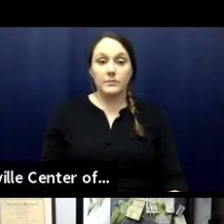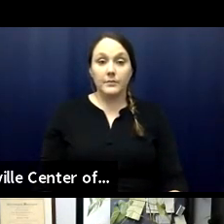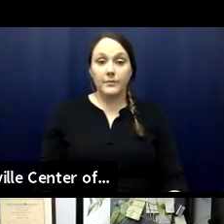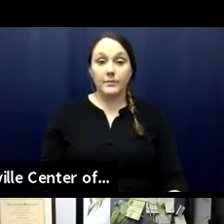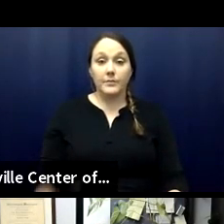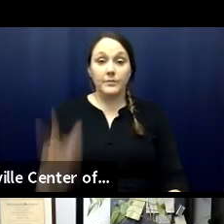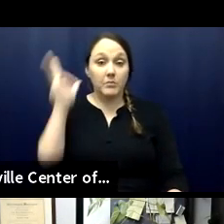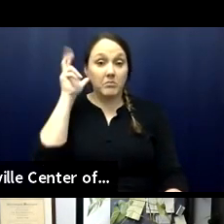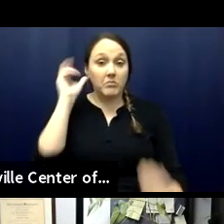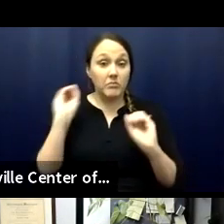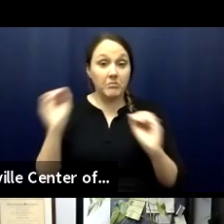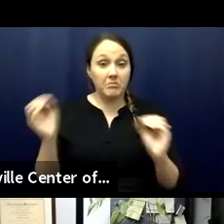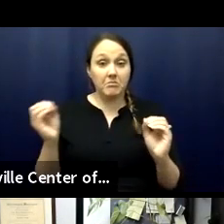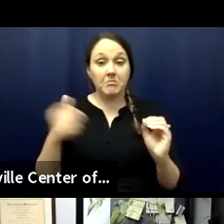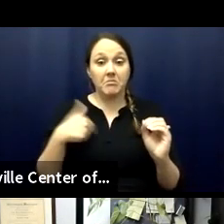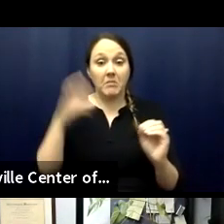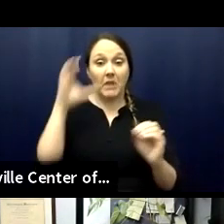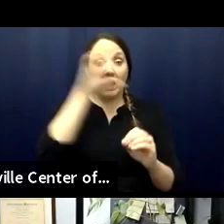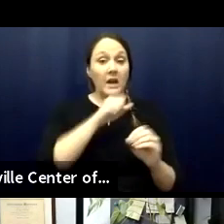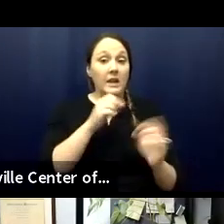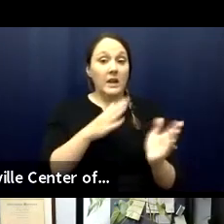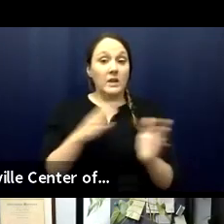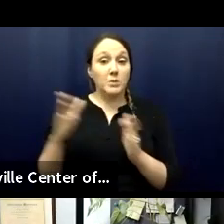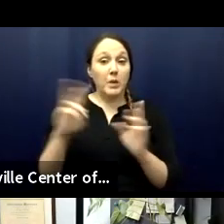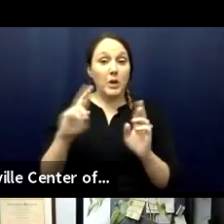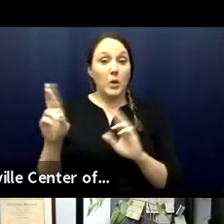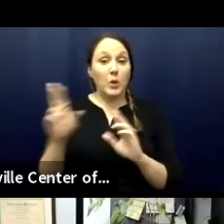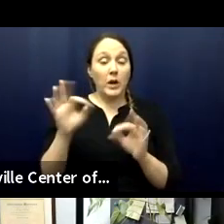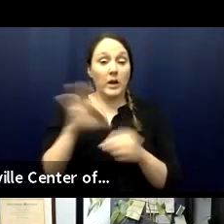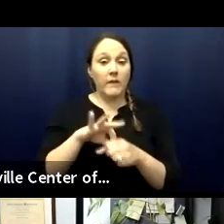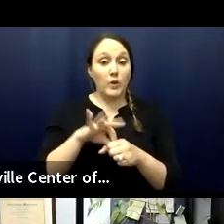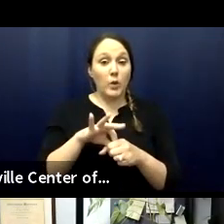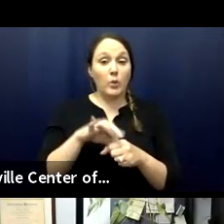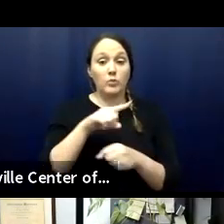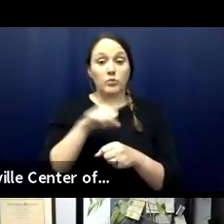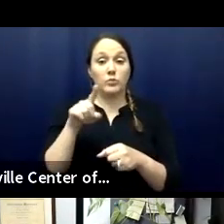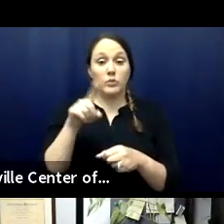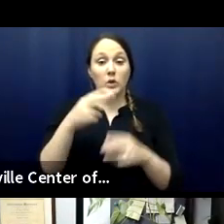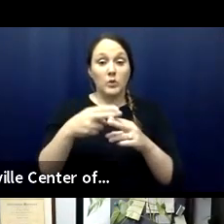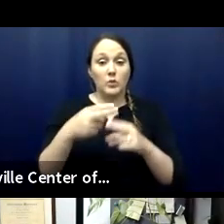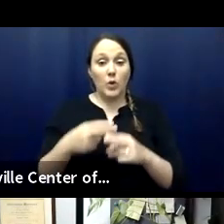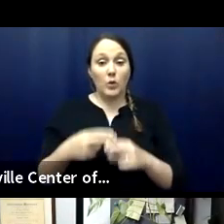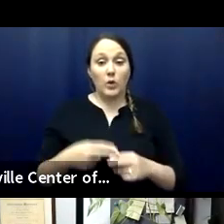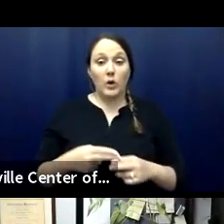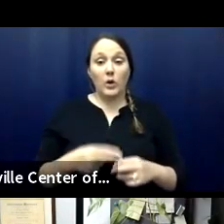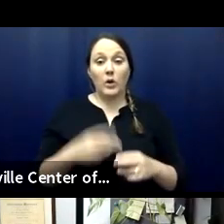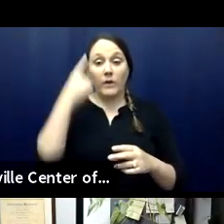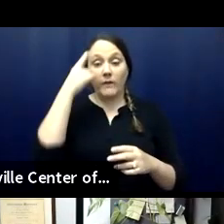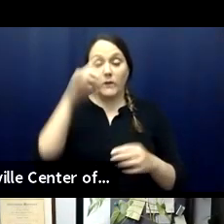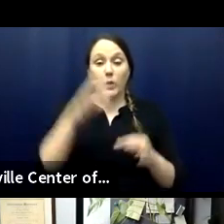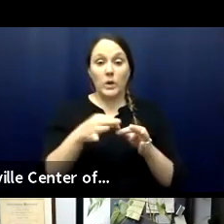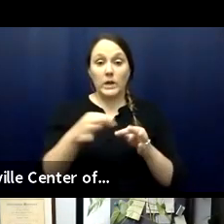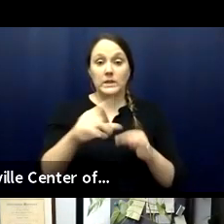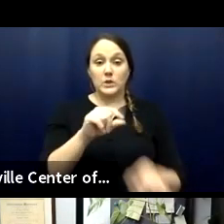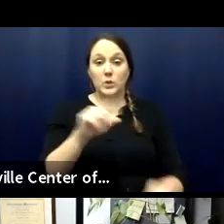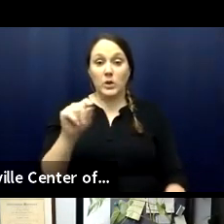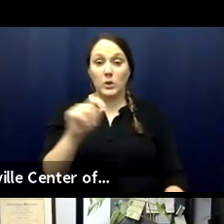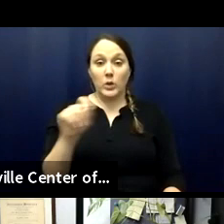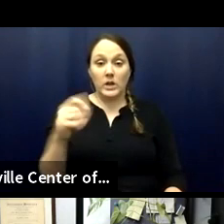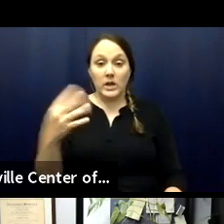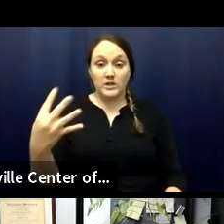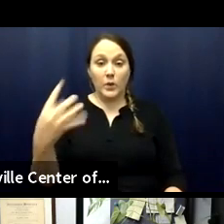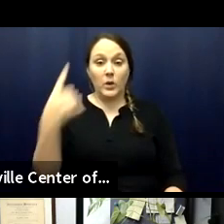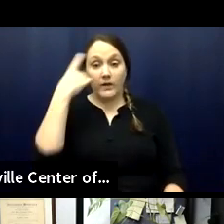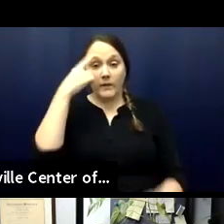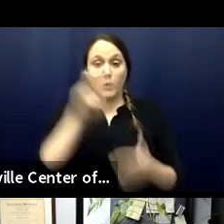Hearing none, I guess we're prepared to vote. Dr. Buchanan, would you do a roll call for extension of 2020-4 for